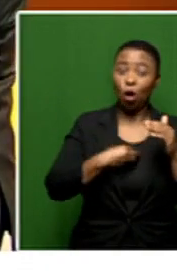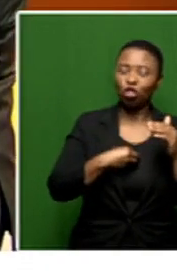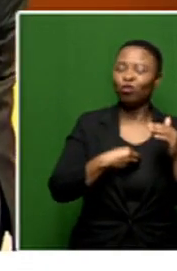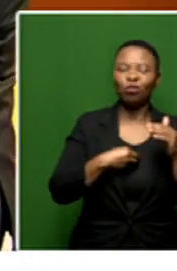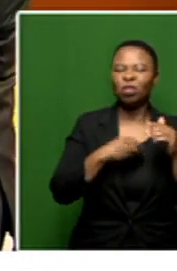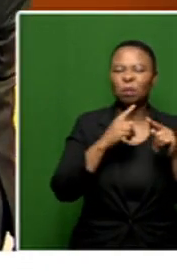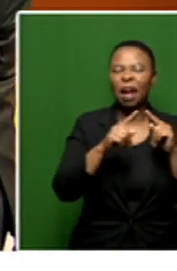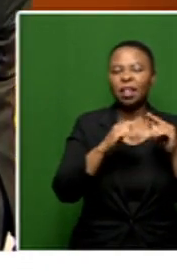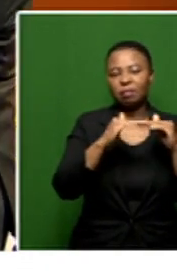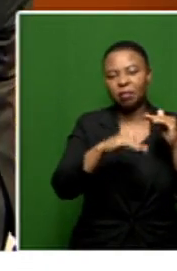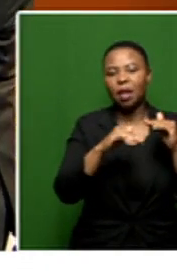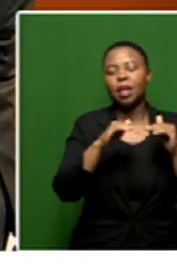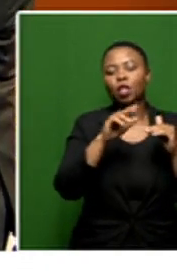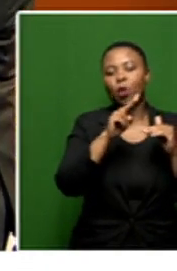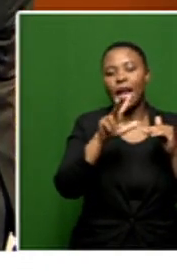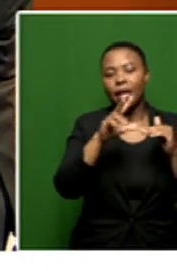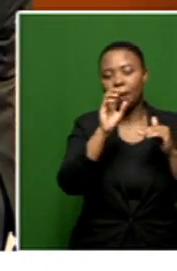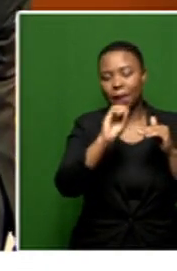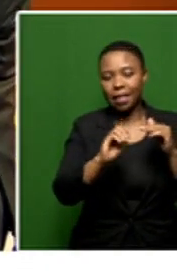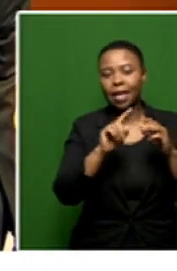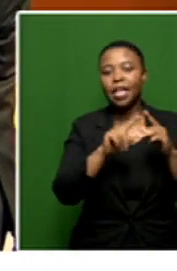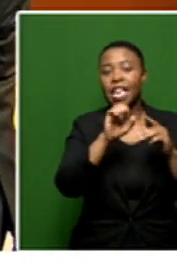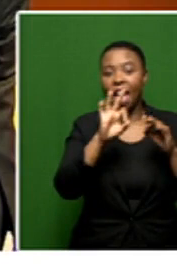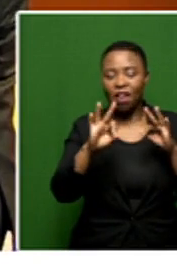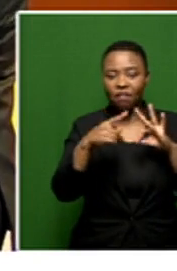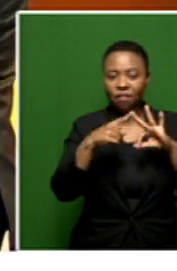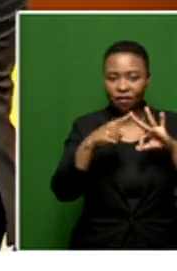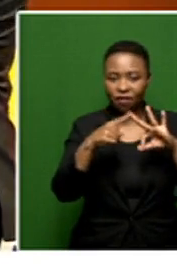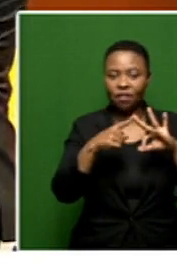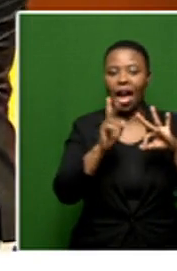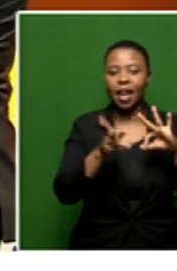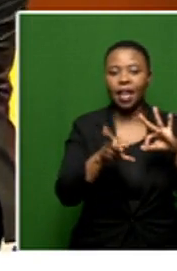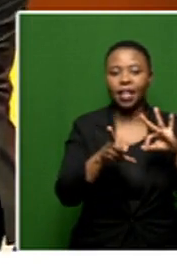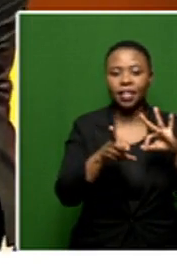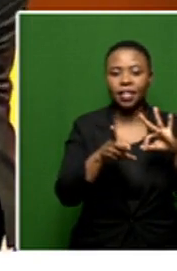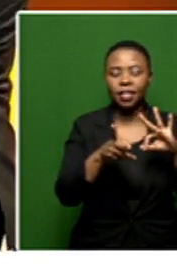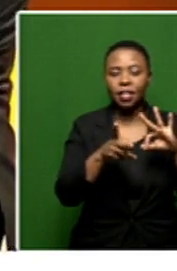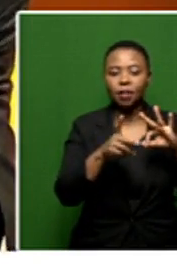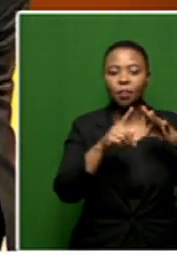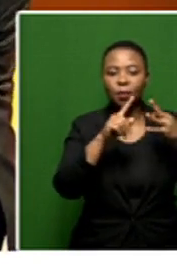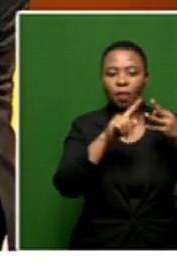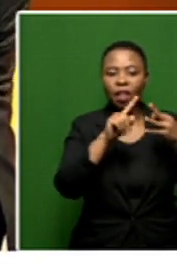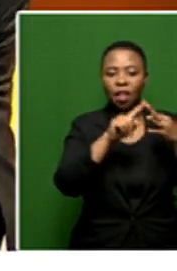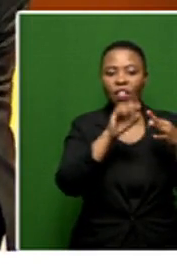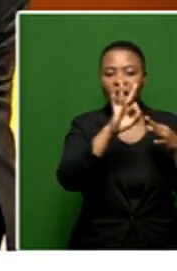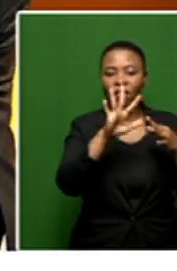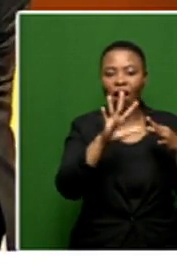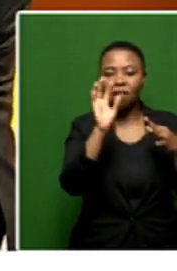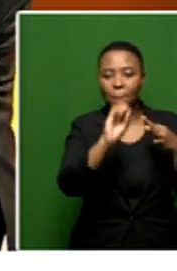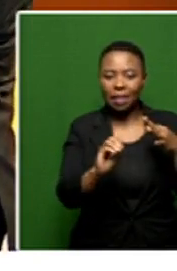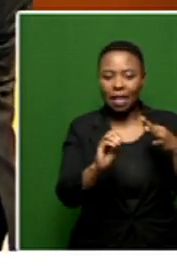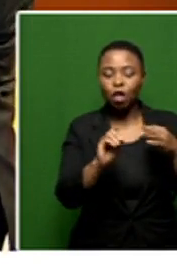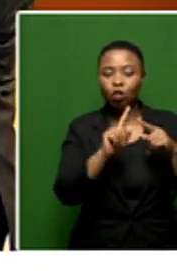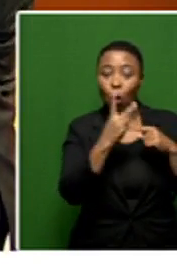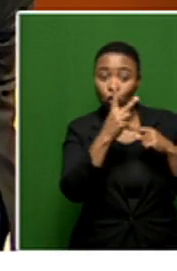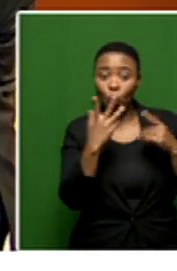chasing closely behind at 28%, and the EFF again sitting in third place. And I see it's only 35%. Yeah, 35% through. So we've